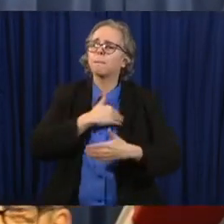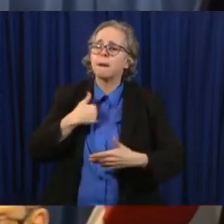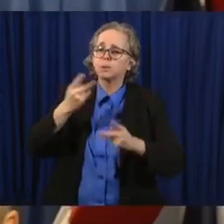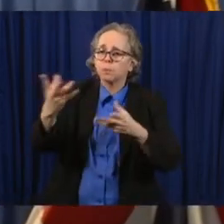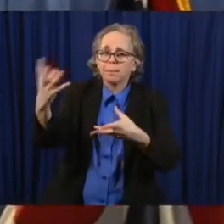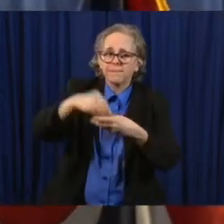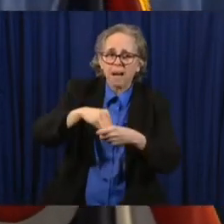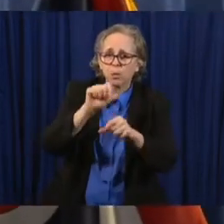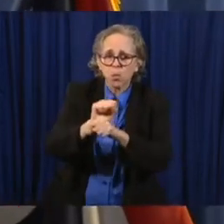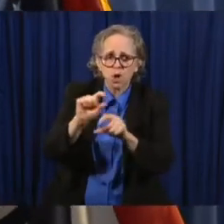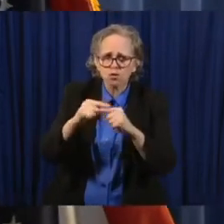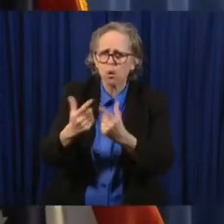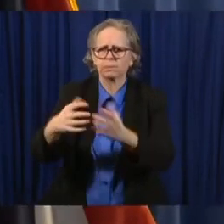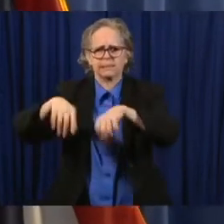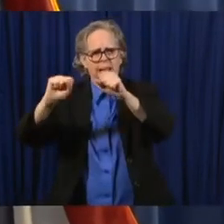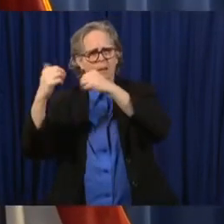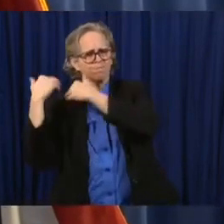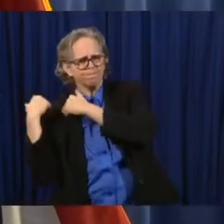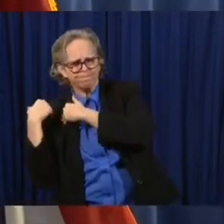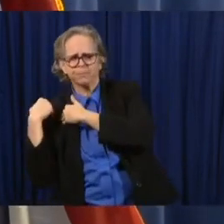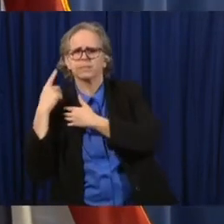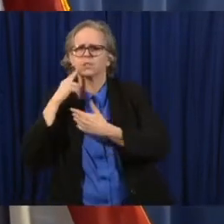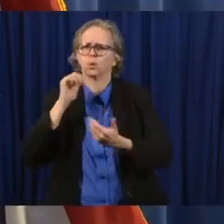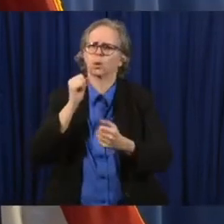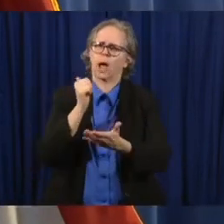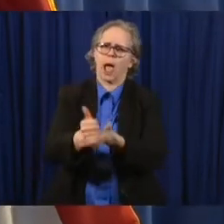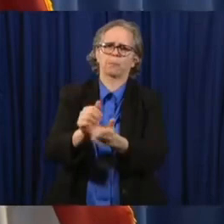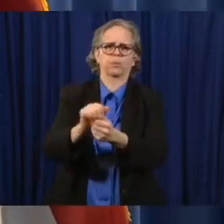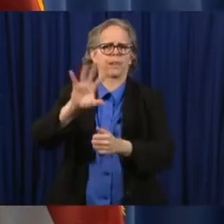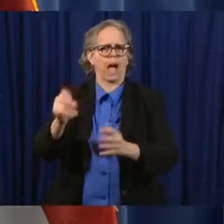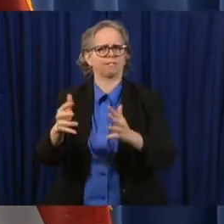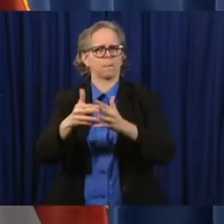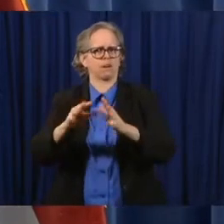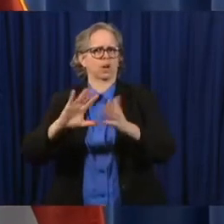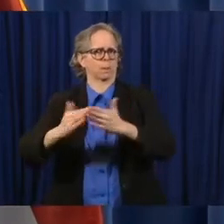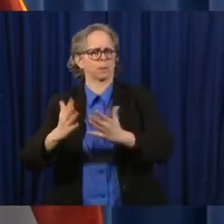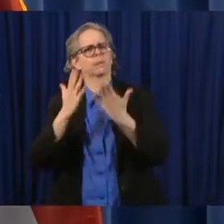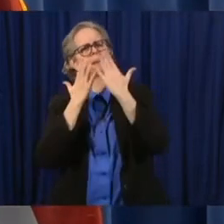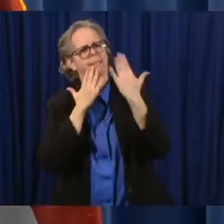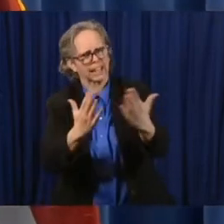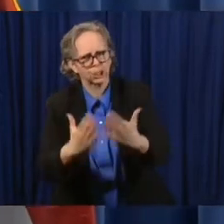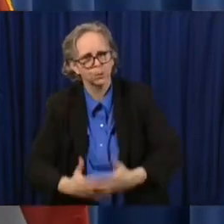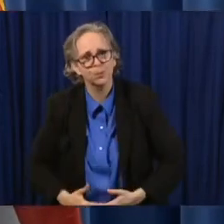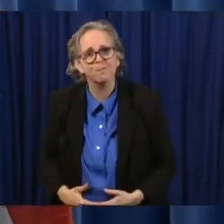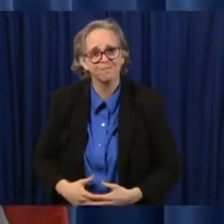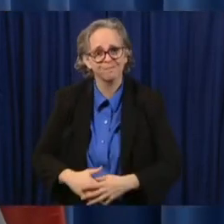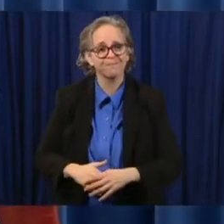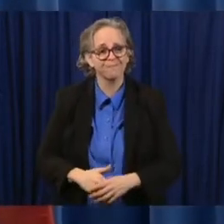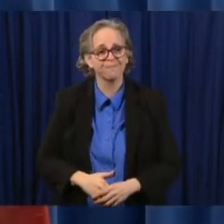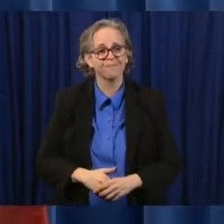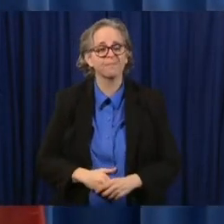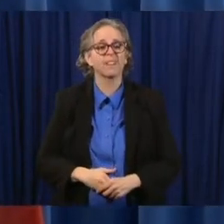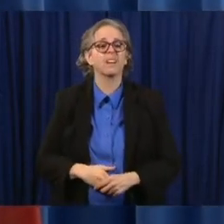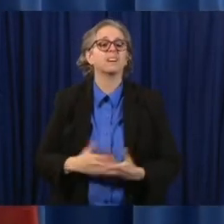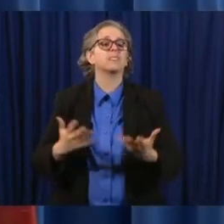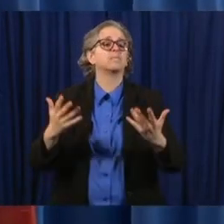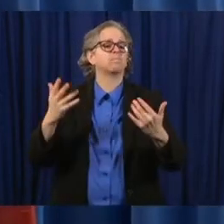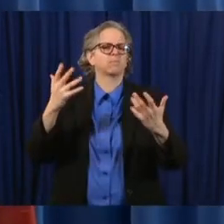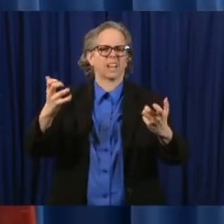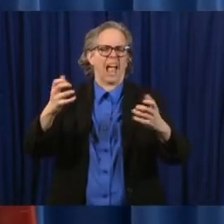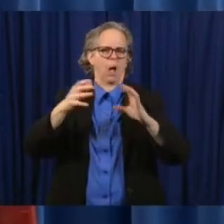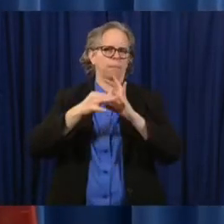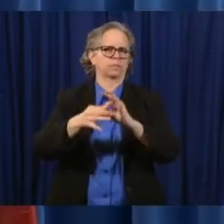on as well. I want to mention about testing. A while